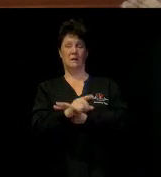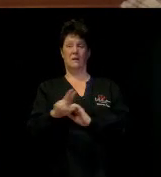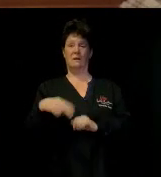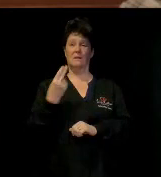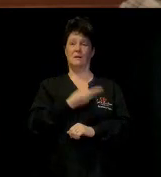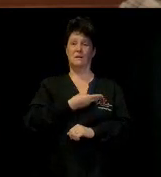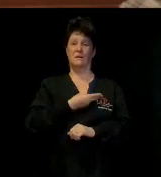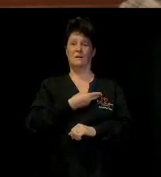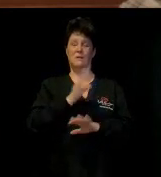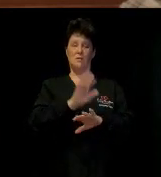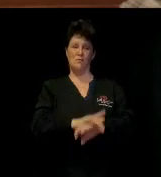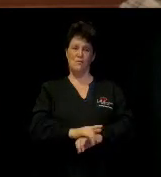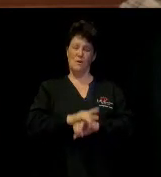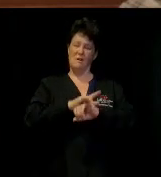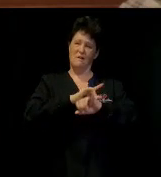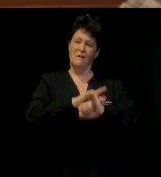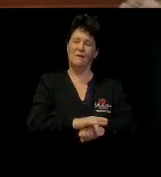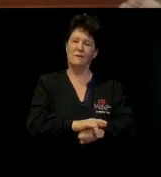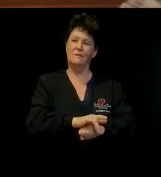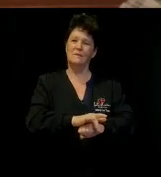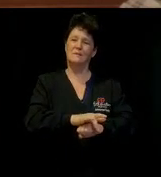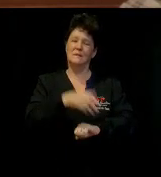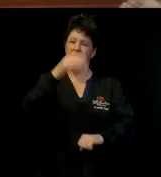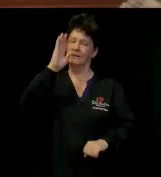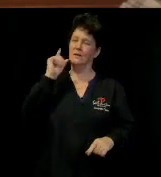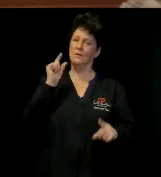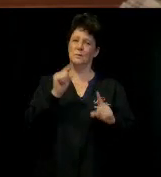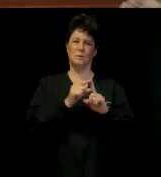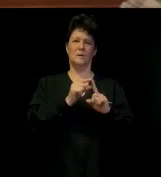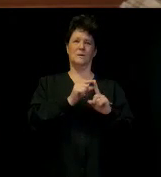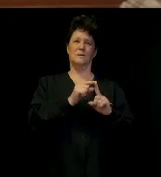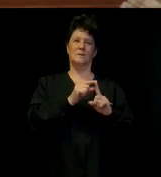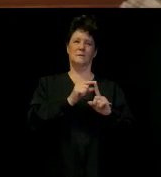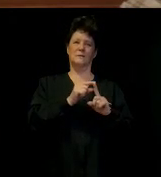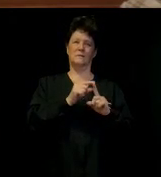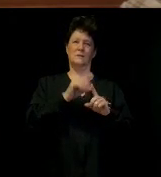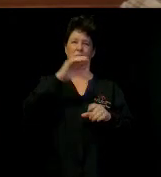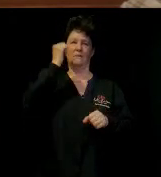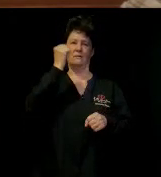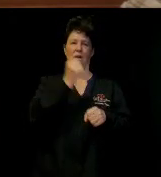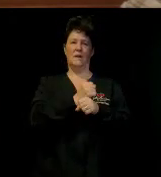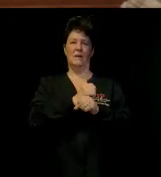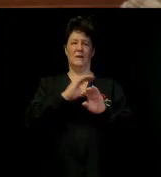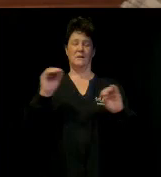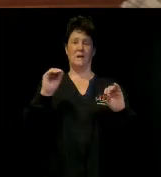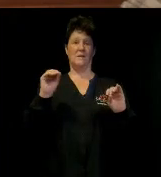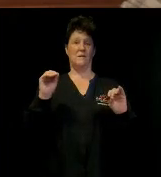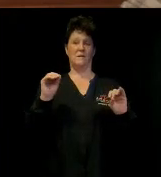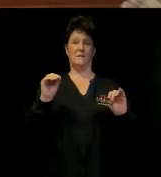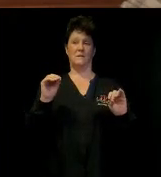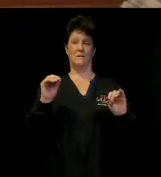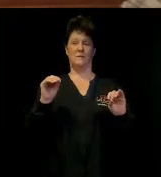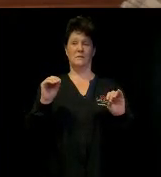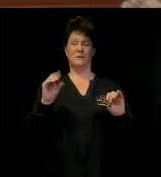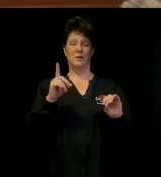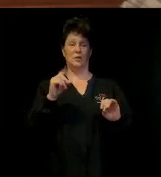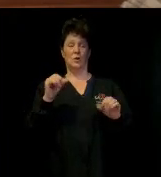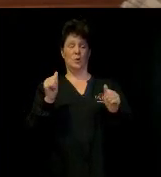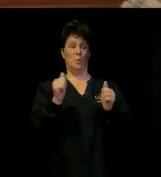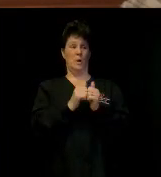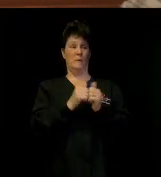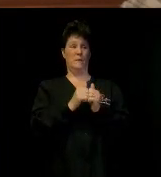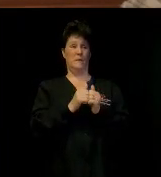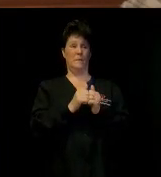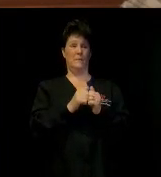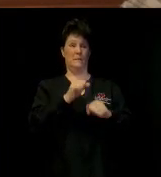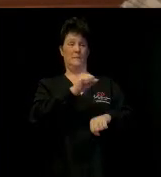get rooted and grounded in that, you're unshakable. Because faith has nothing to do with feeling. It has everything to do with